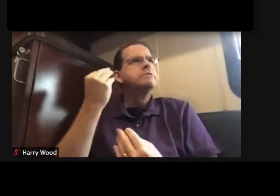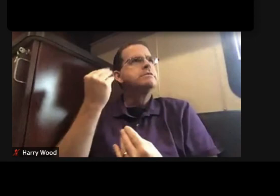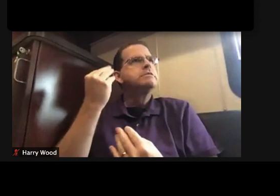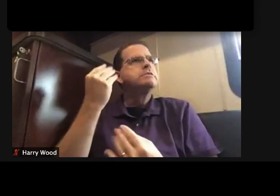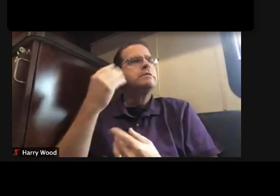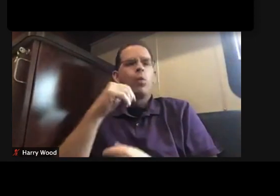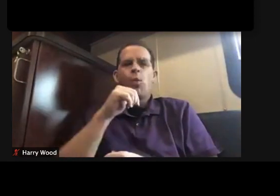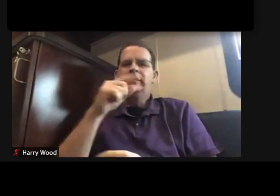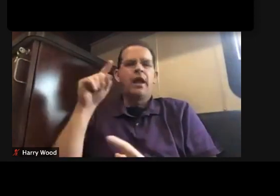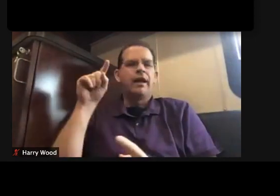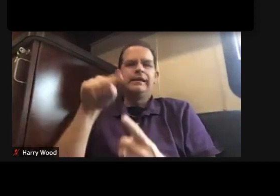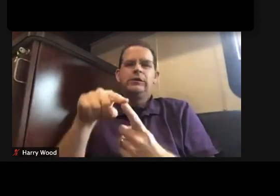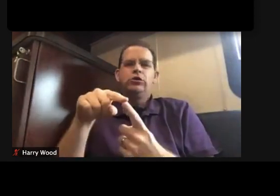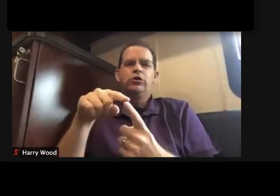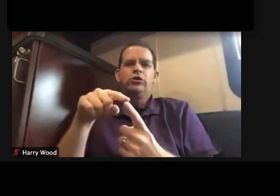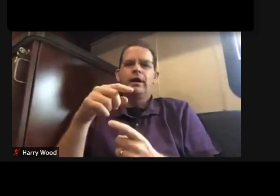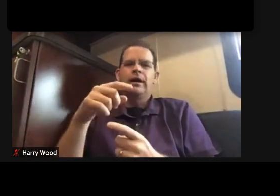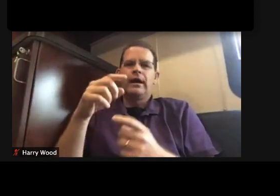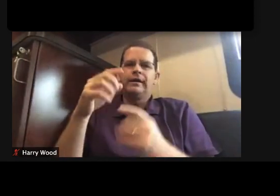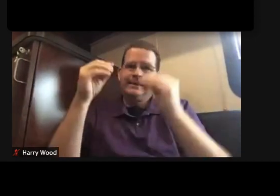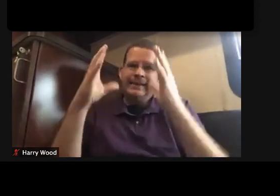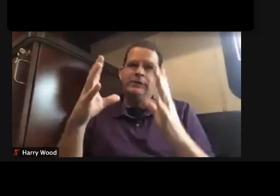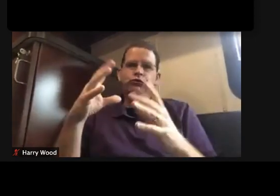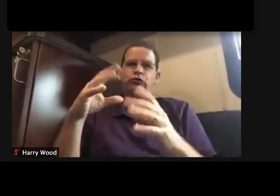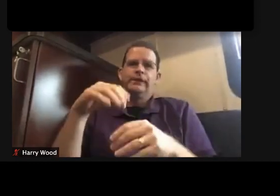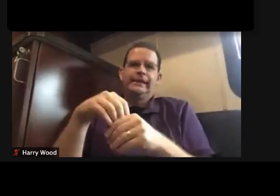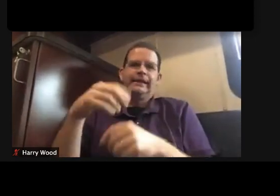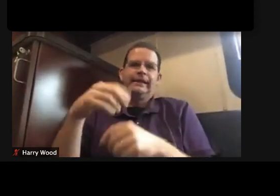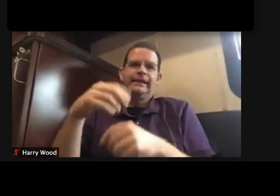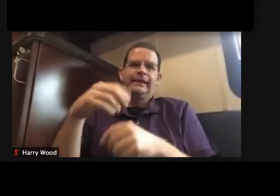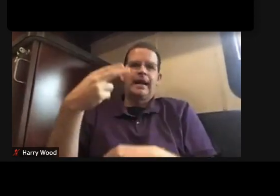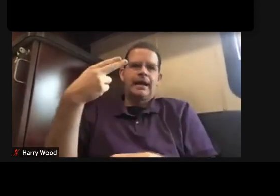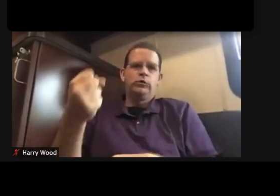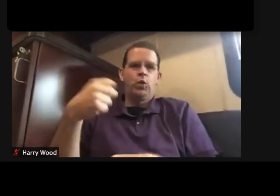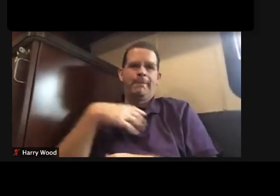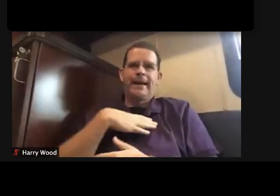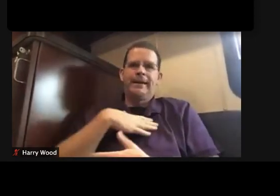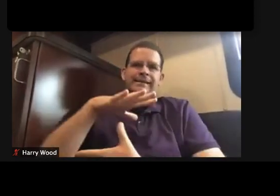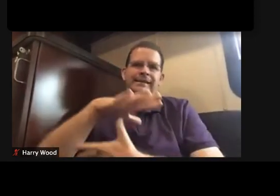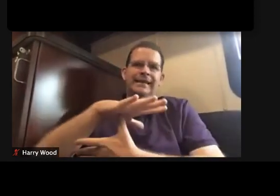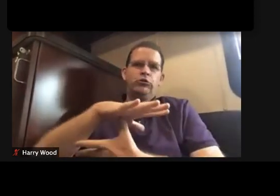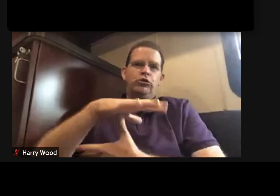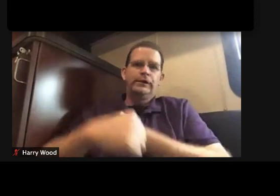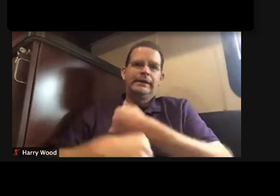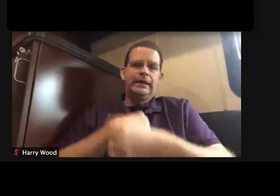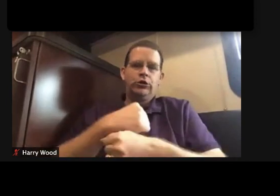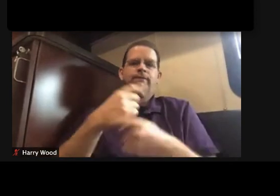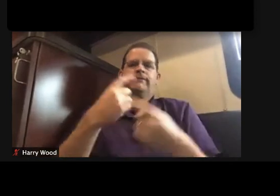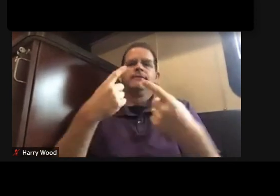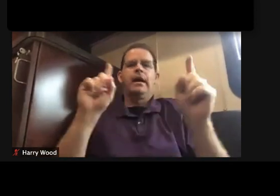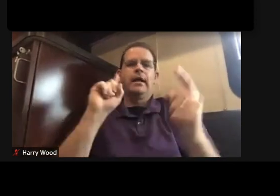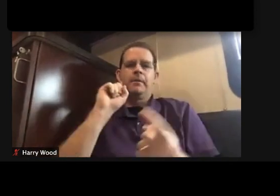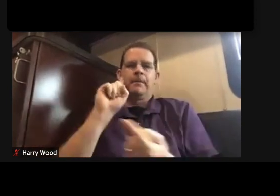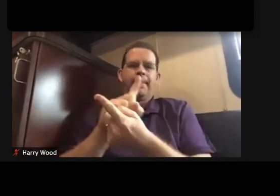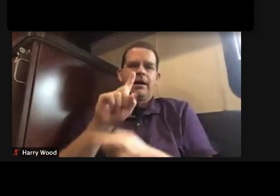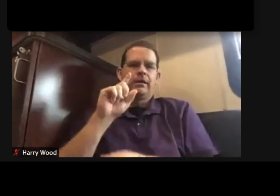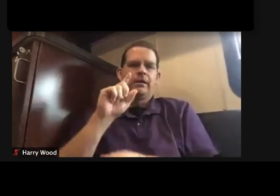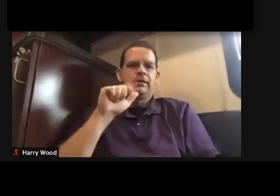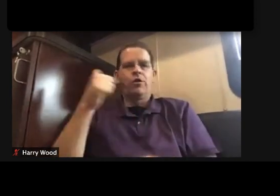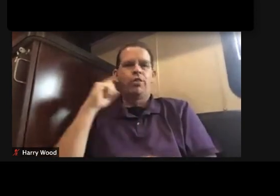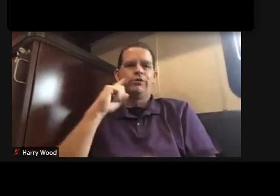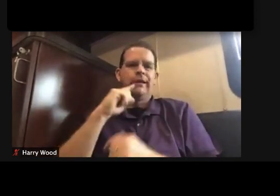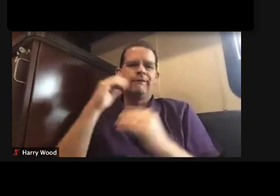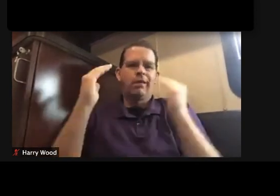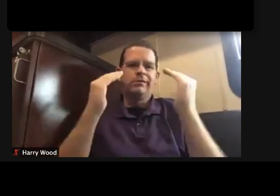and trying to think of the first time. And I guess it wasn't until it was a teacher in high school, my senior year, and I